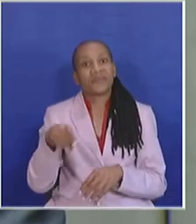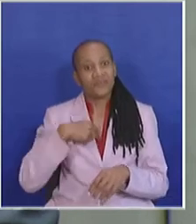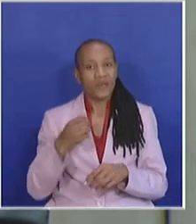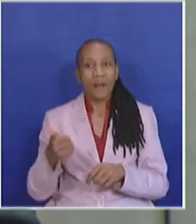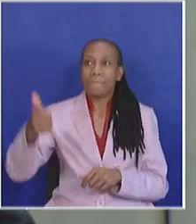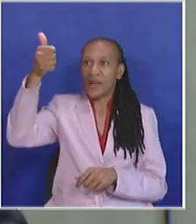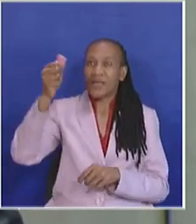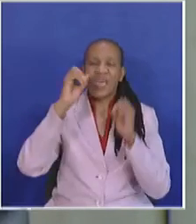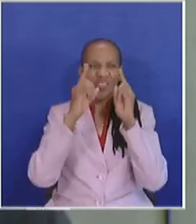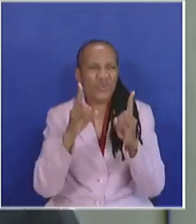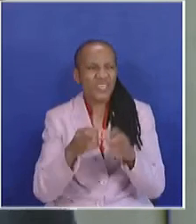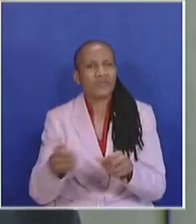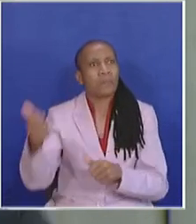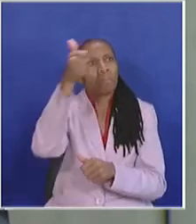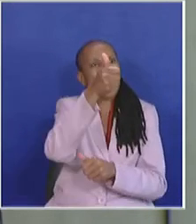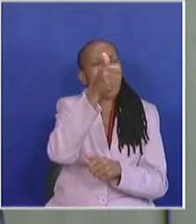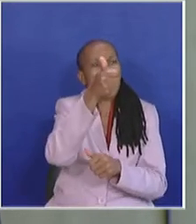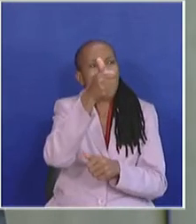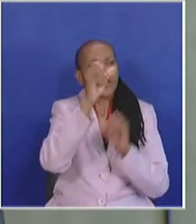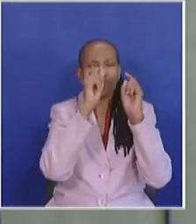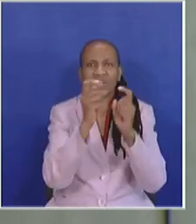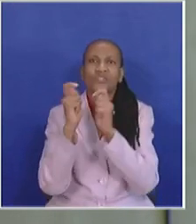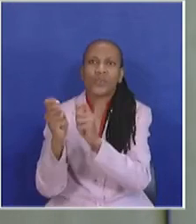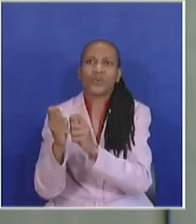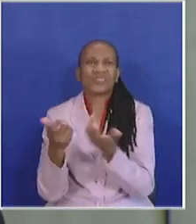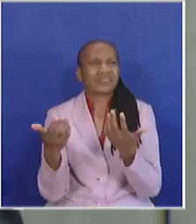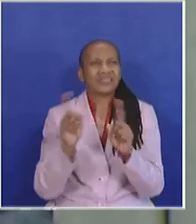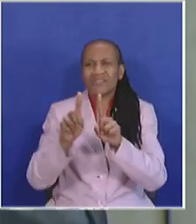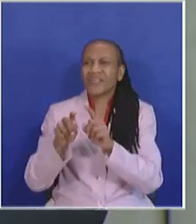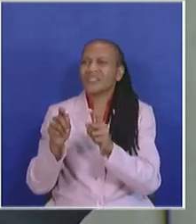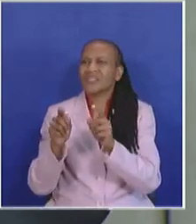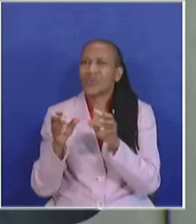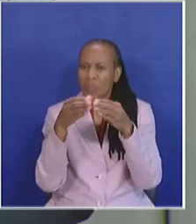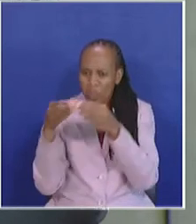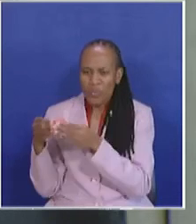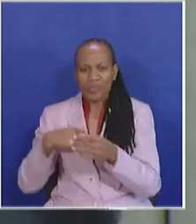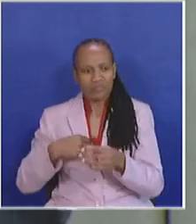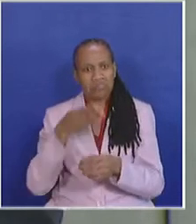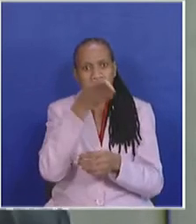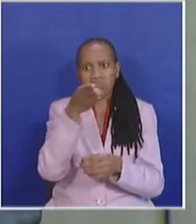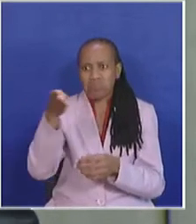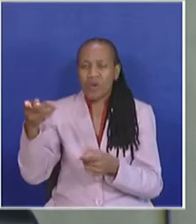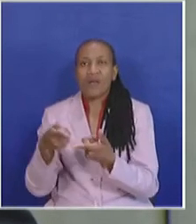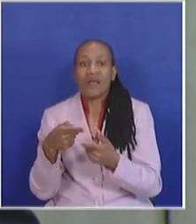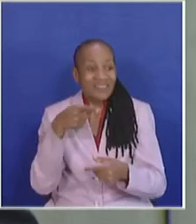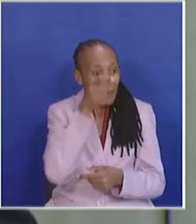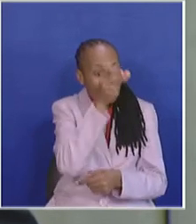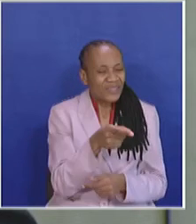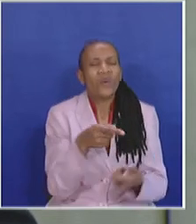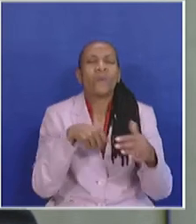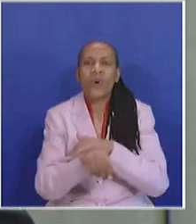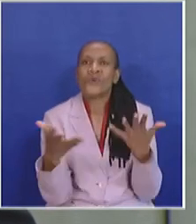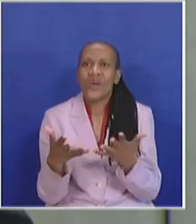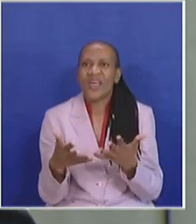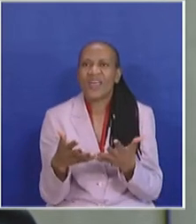a minister of transport, and a minister of science and technology, from a place like Atlantis, from a place